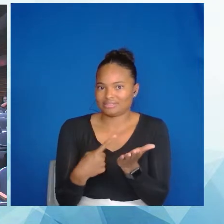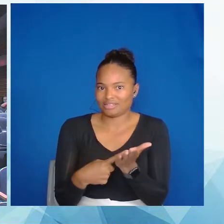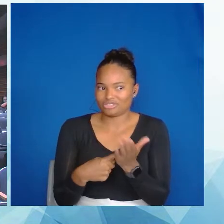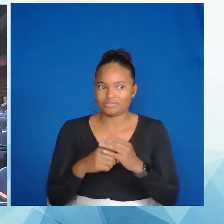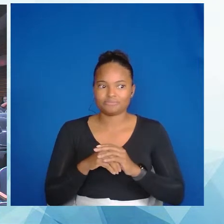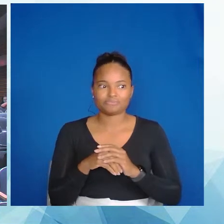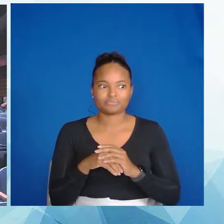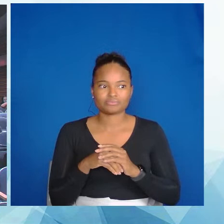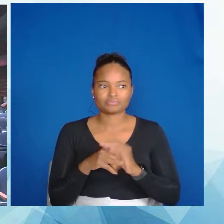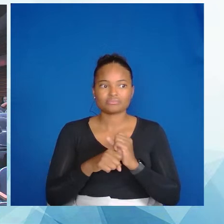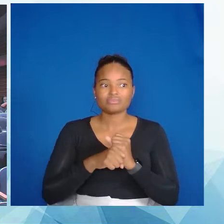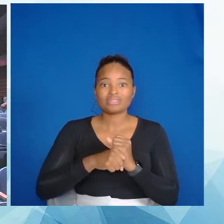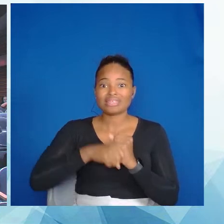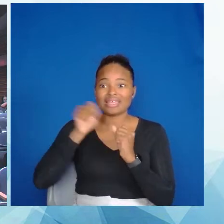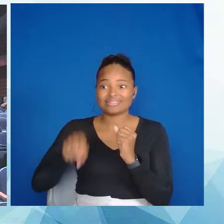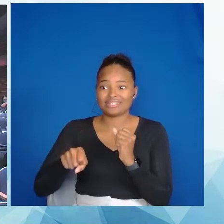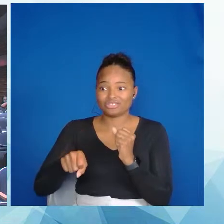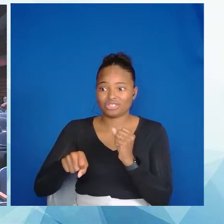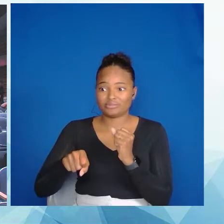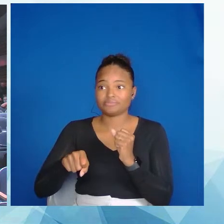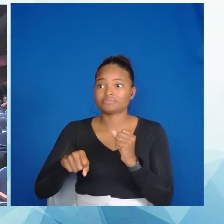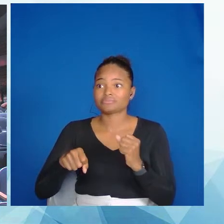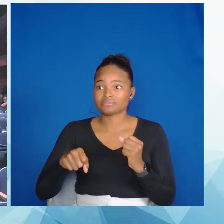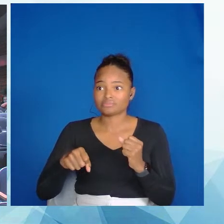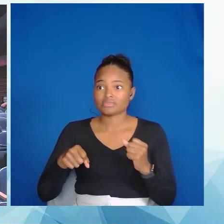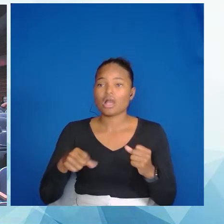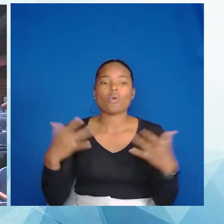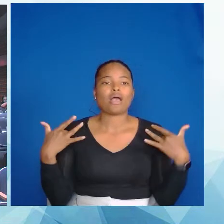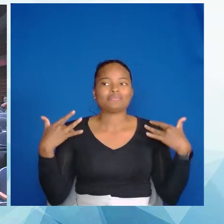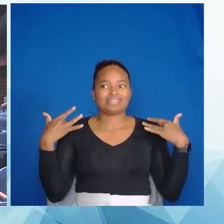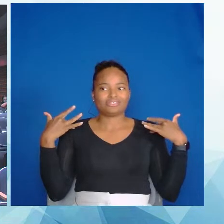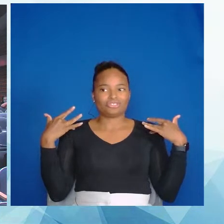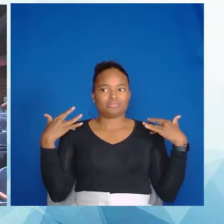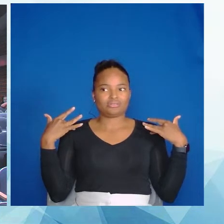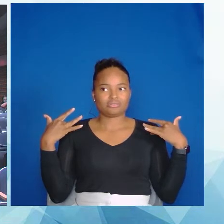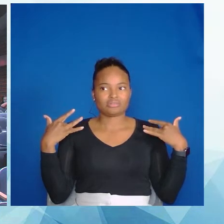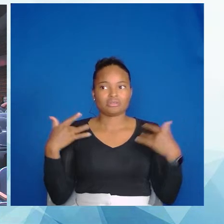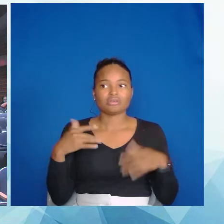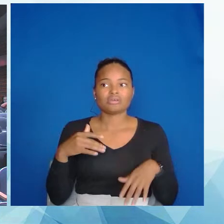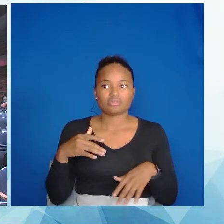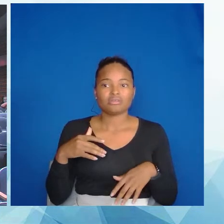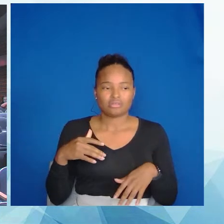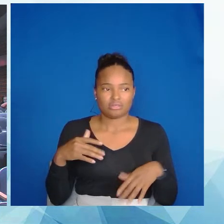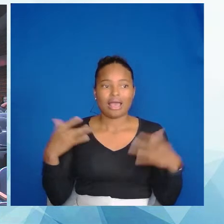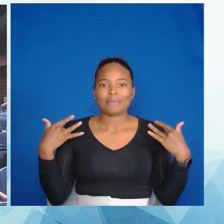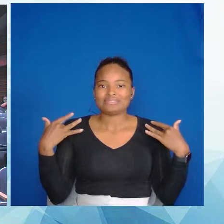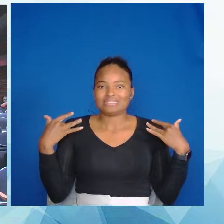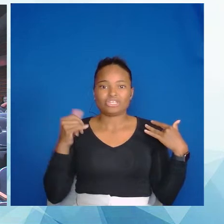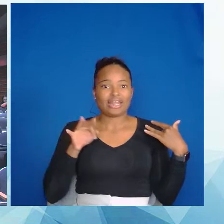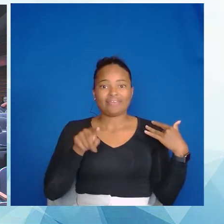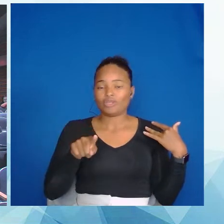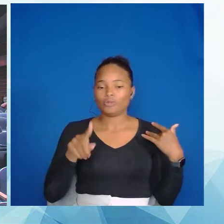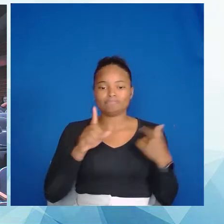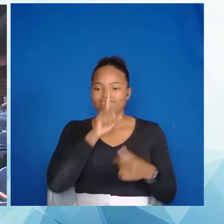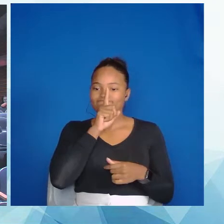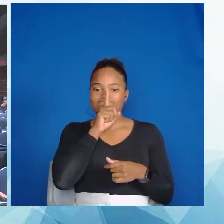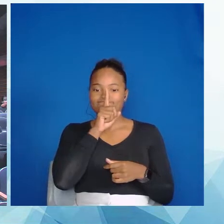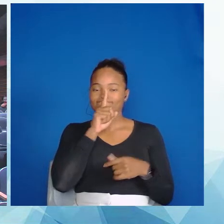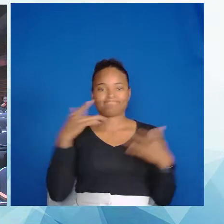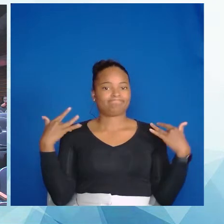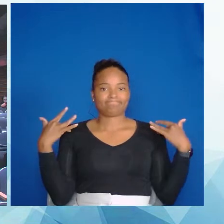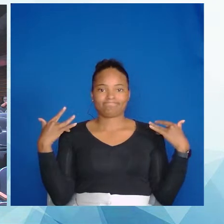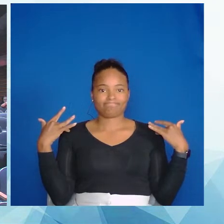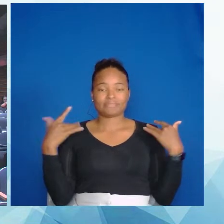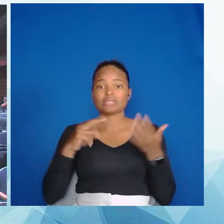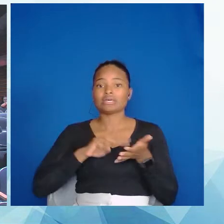Abstentions, that is, when you're voting, if you decide to abstain because you do not think you should vote or you don't want to vote,